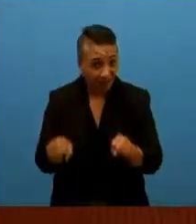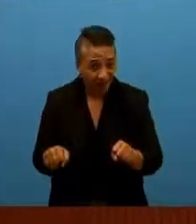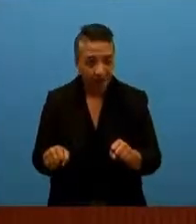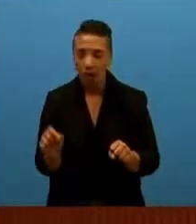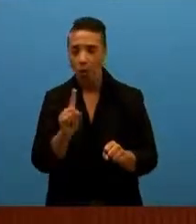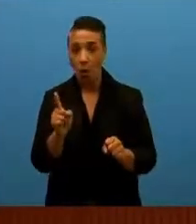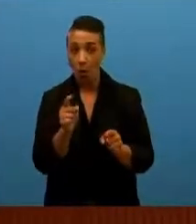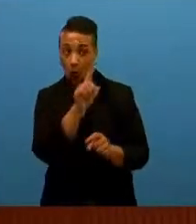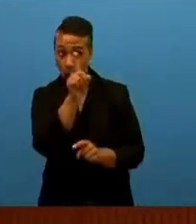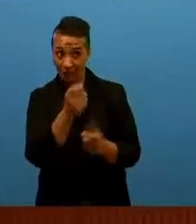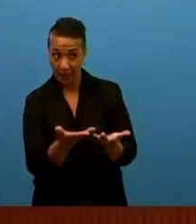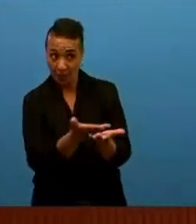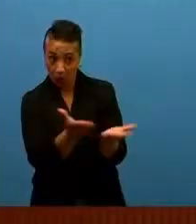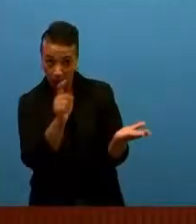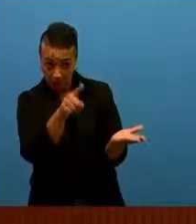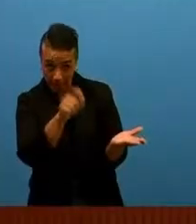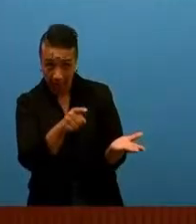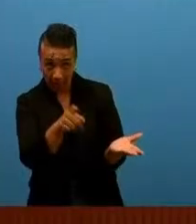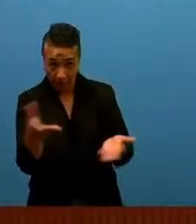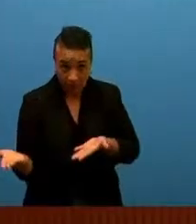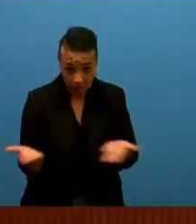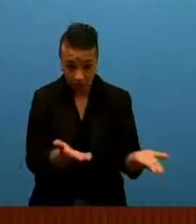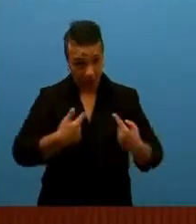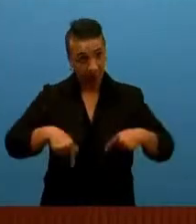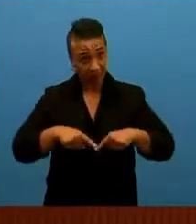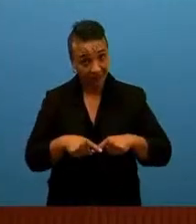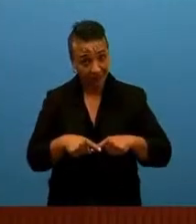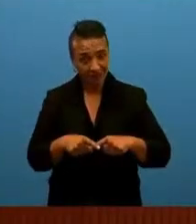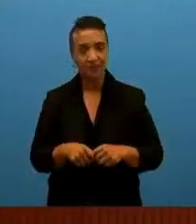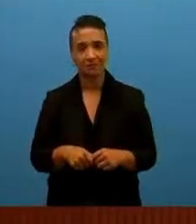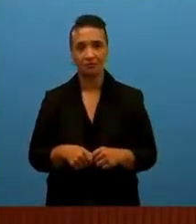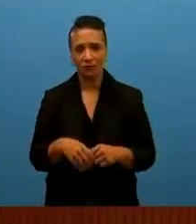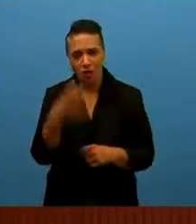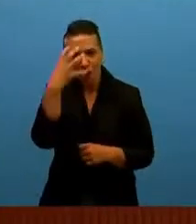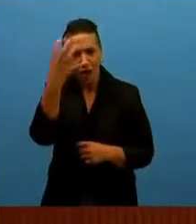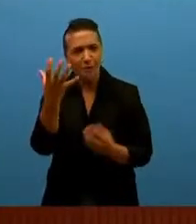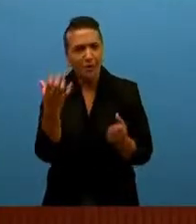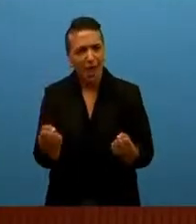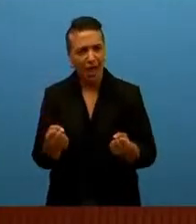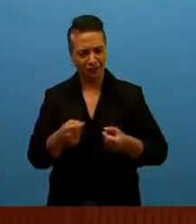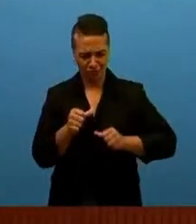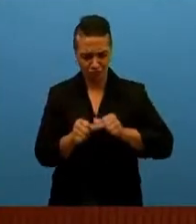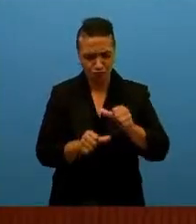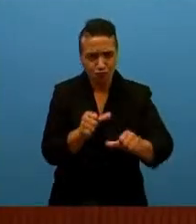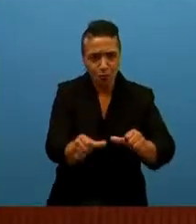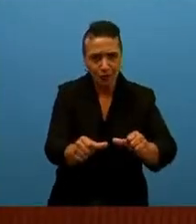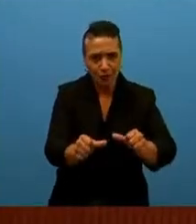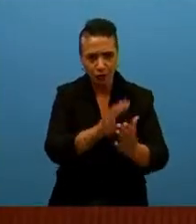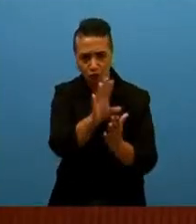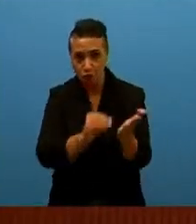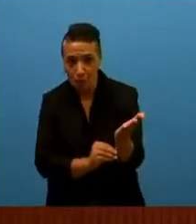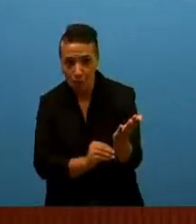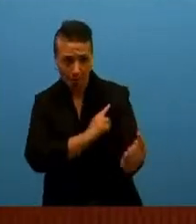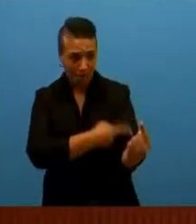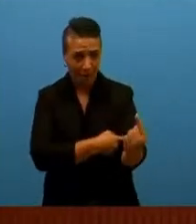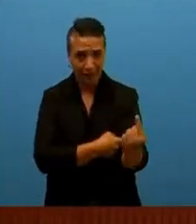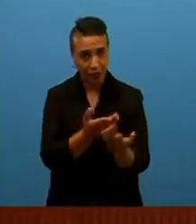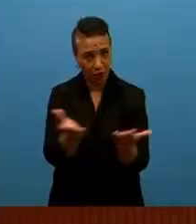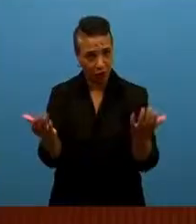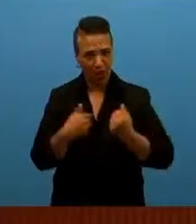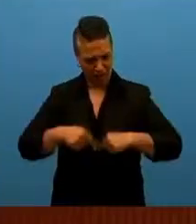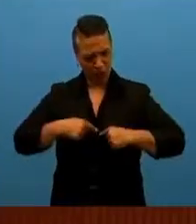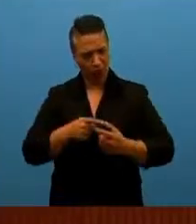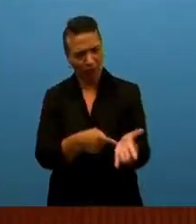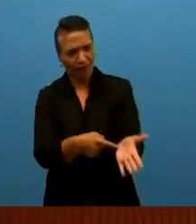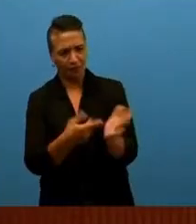will be a part of making it real. States have the tools, the joint report and the mandate. You have our words and our clarity.